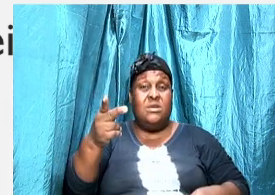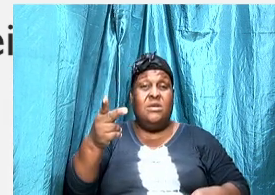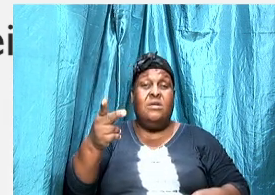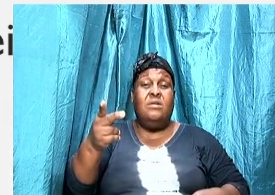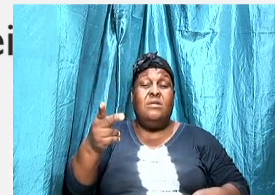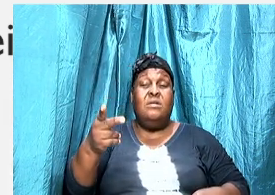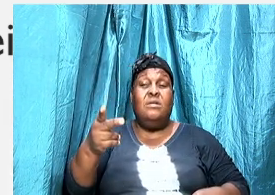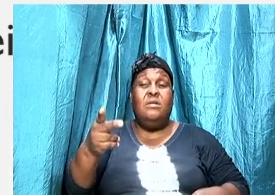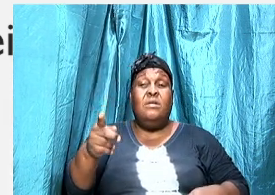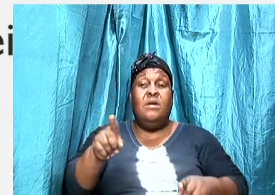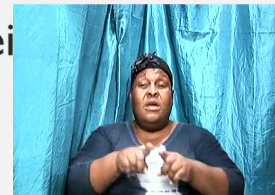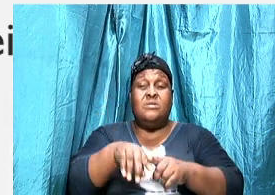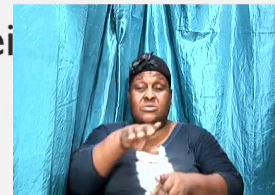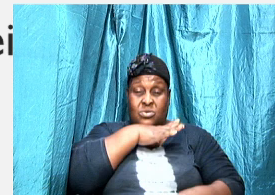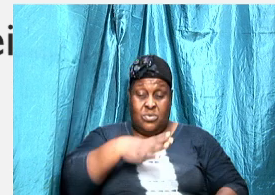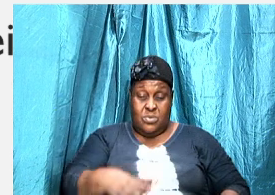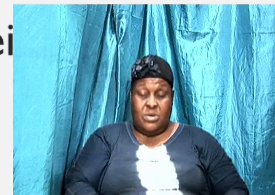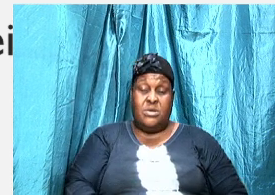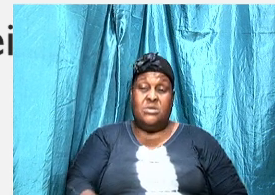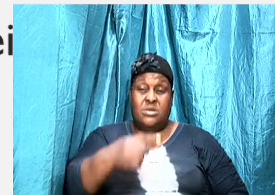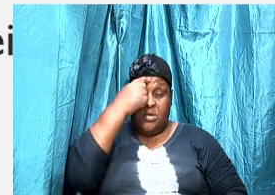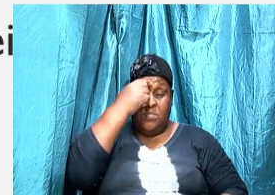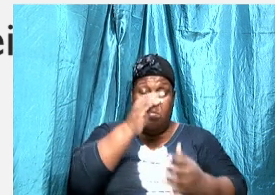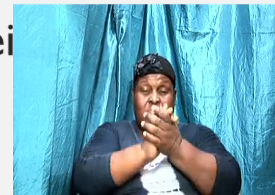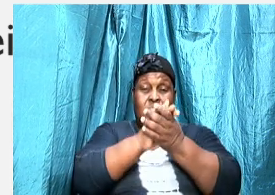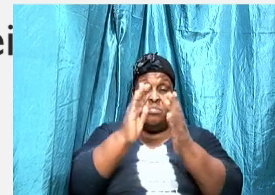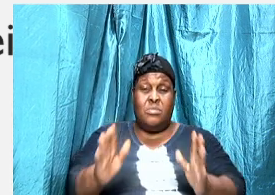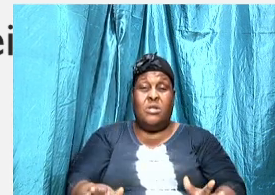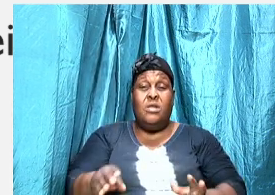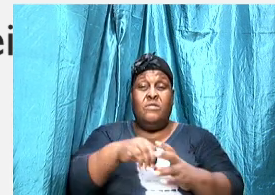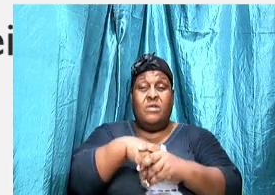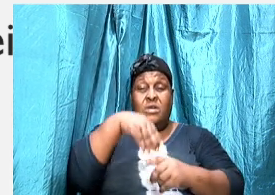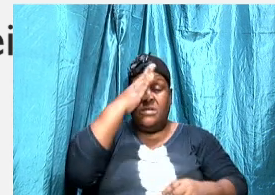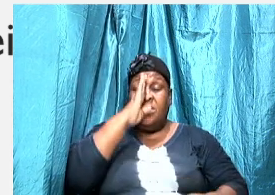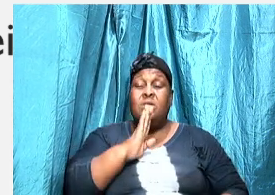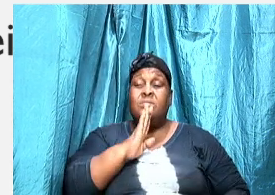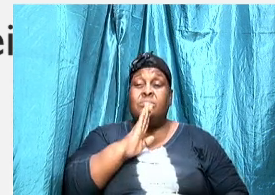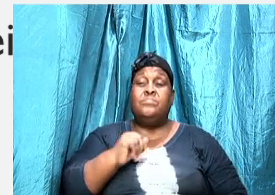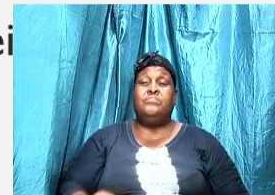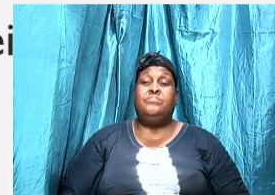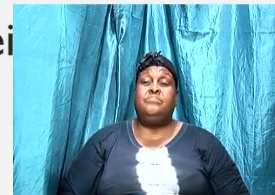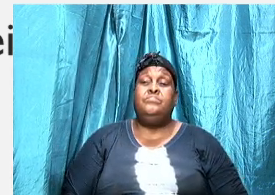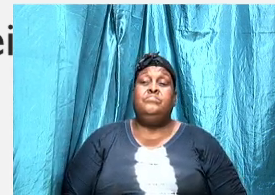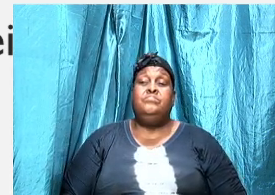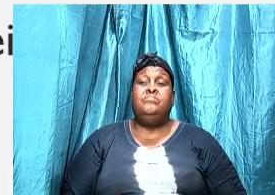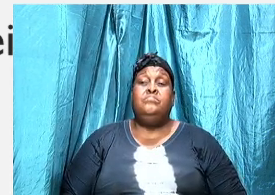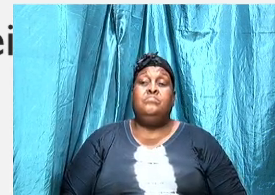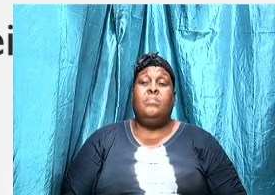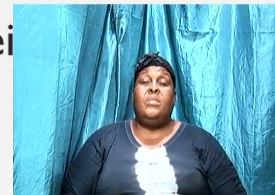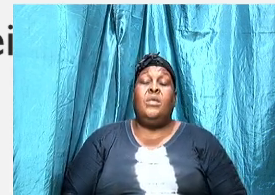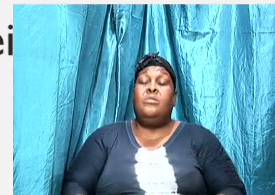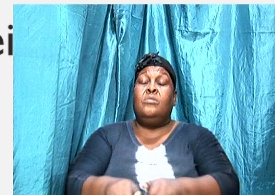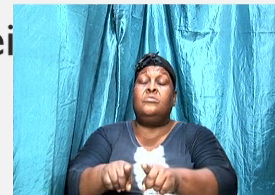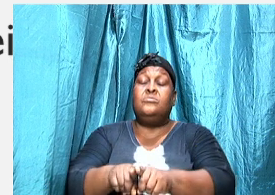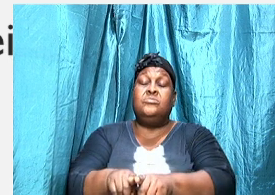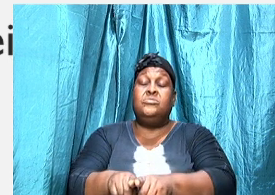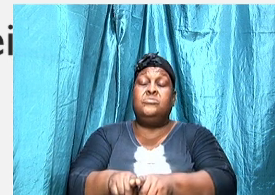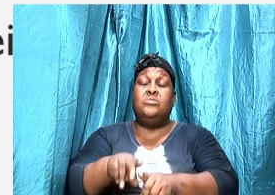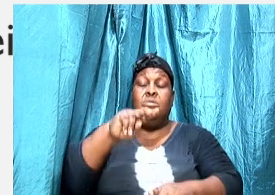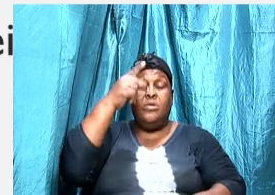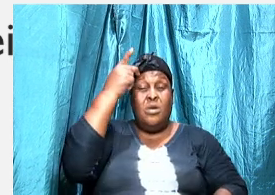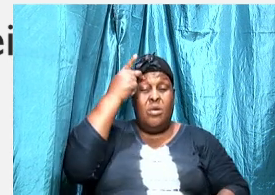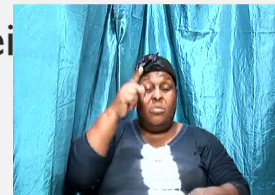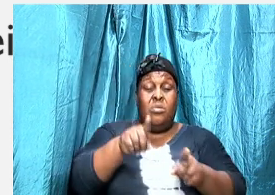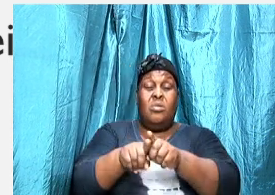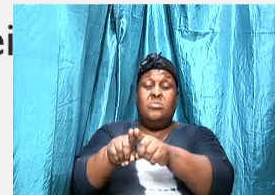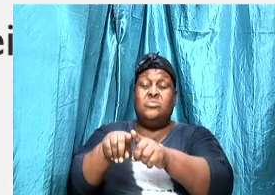as Christians, as believers in God. And so he also used Abraham as an example.